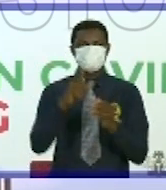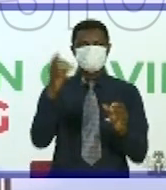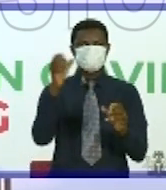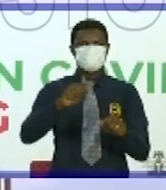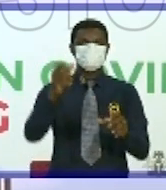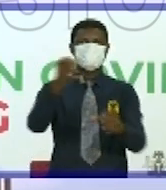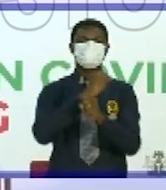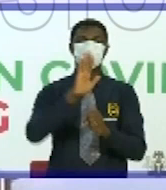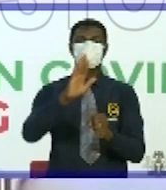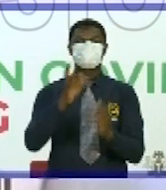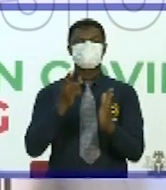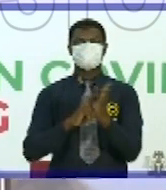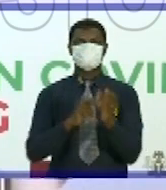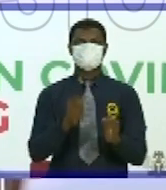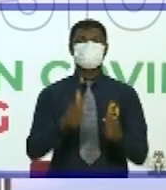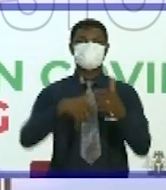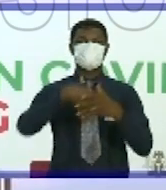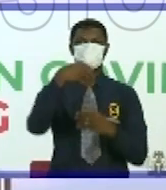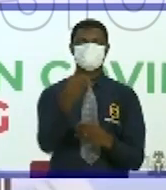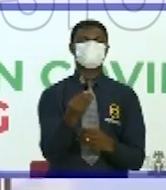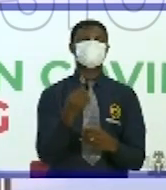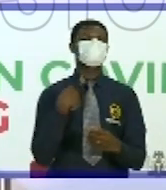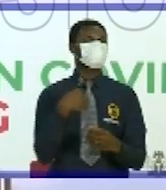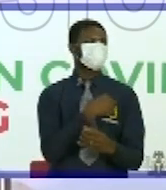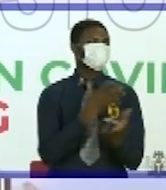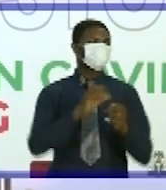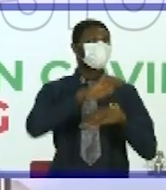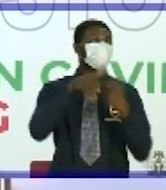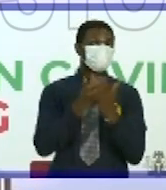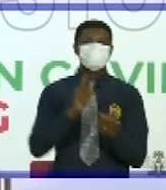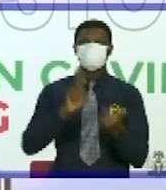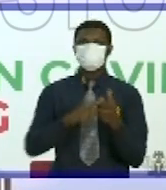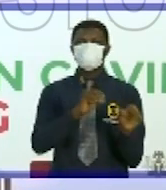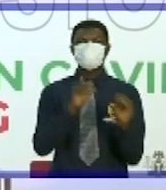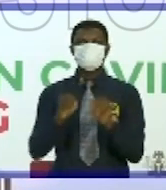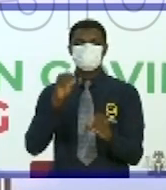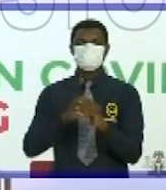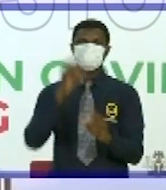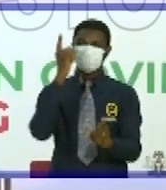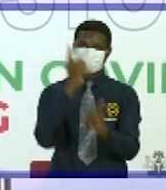So we really want you to put in the right